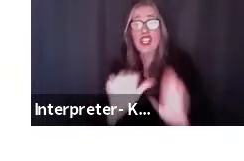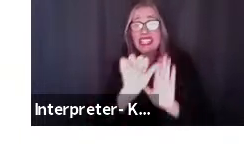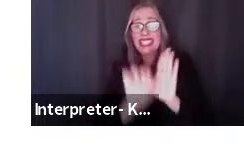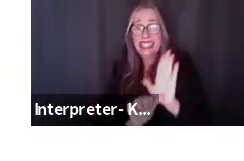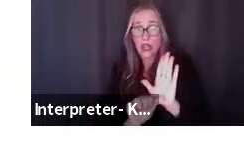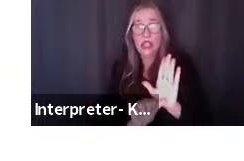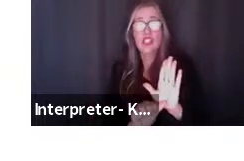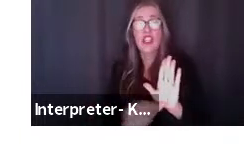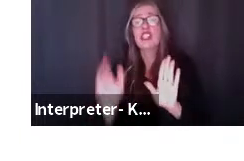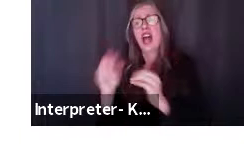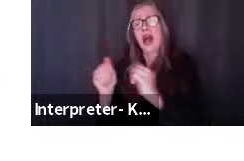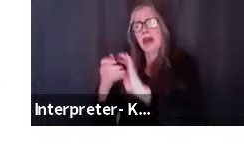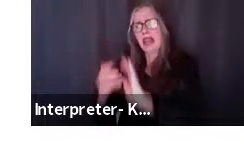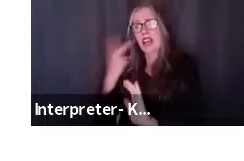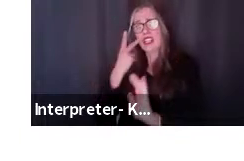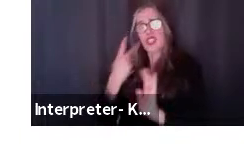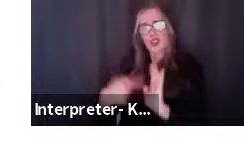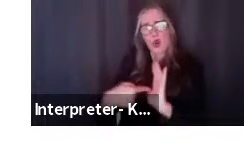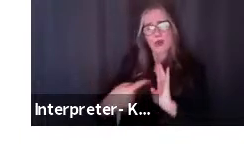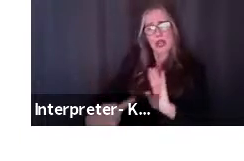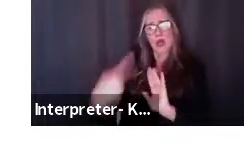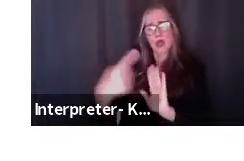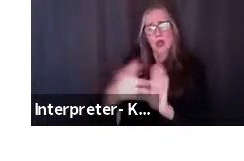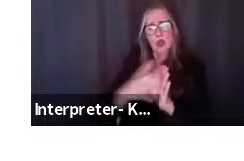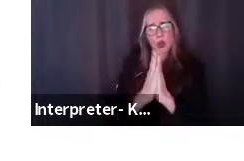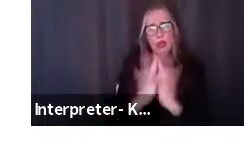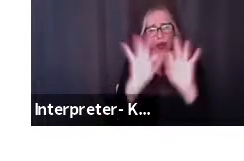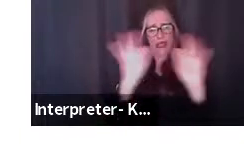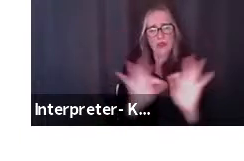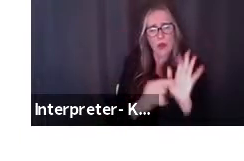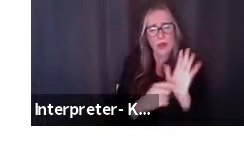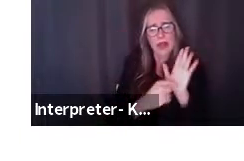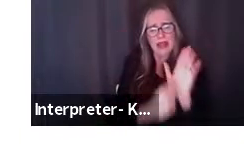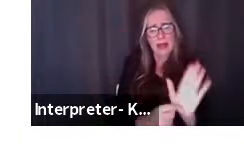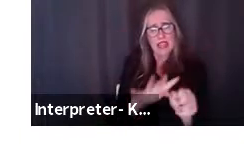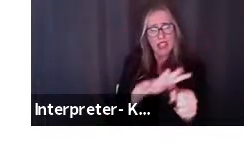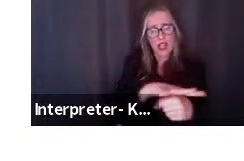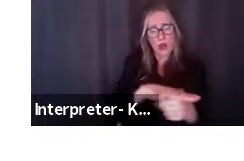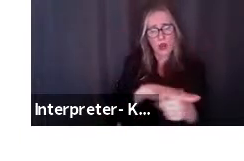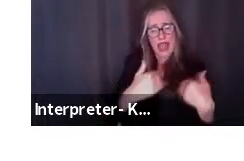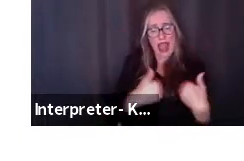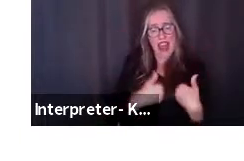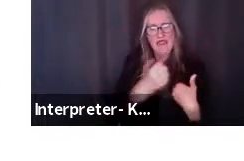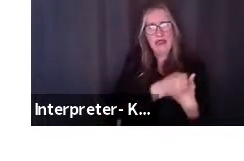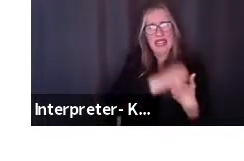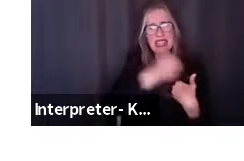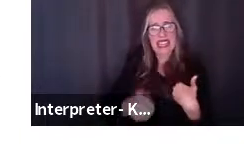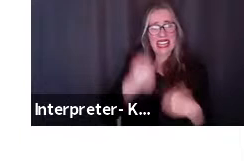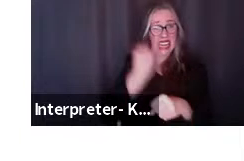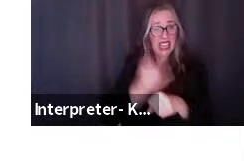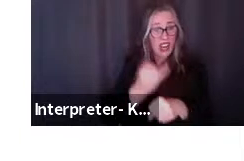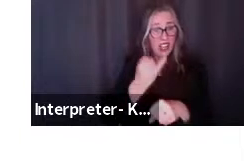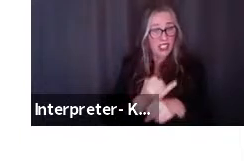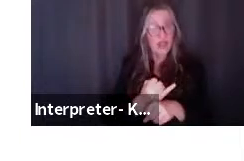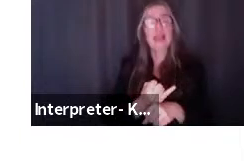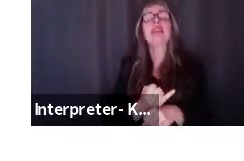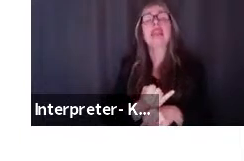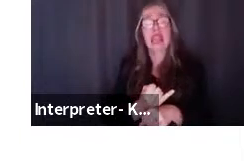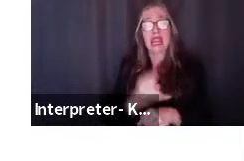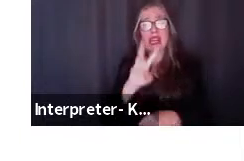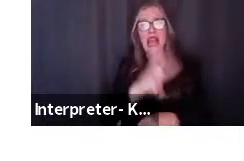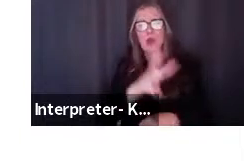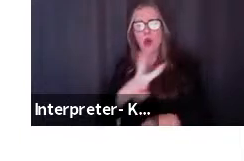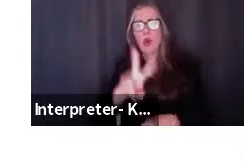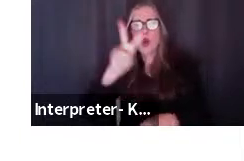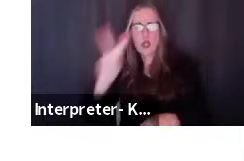sterilization request forms that explicitly mentioned the patients having been incarcerated in war relocation authority camps